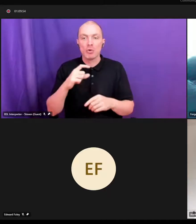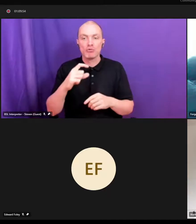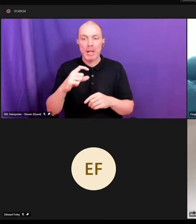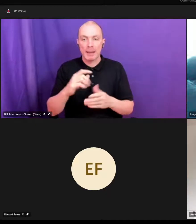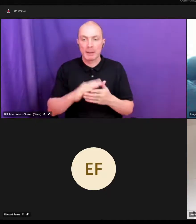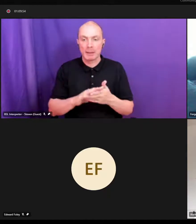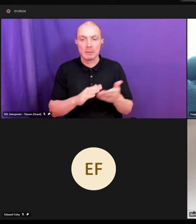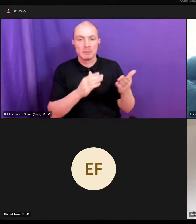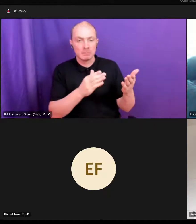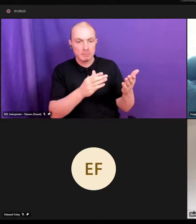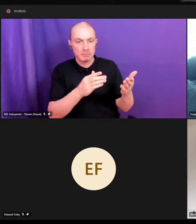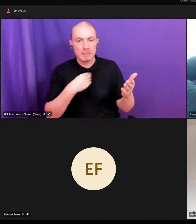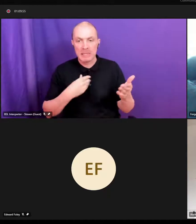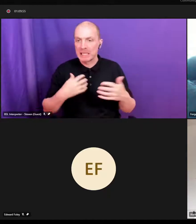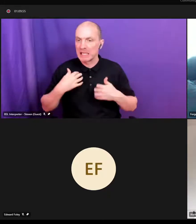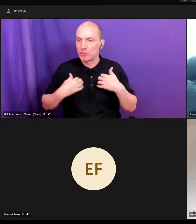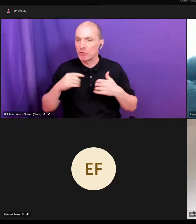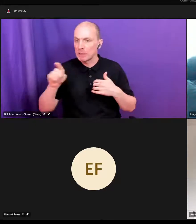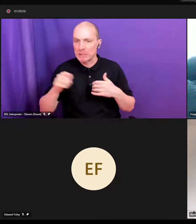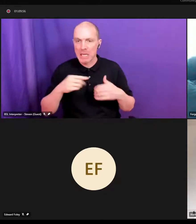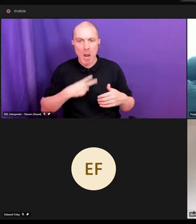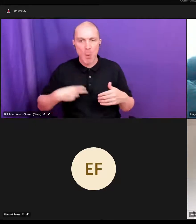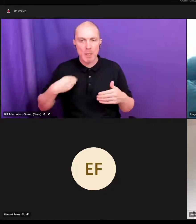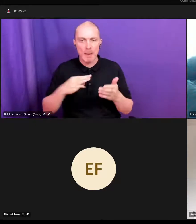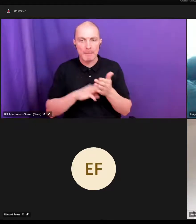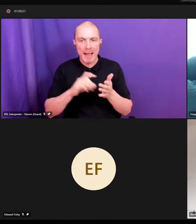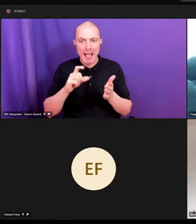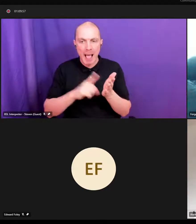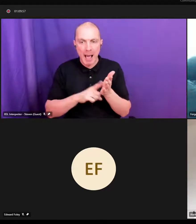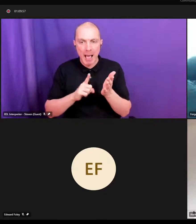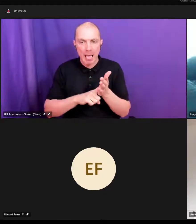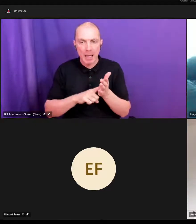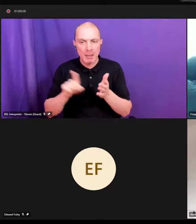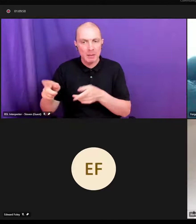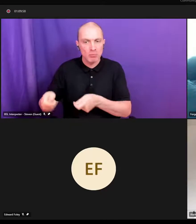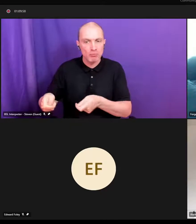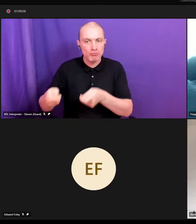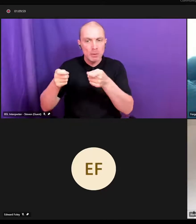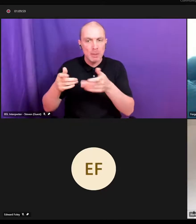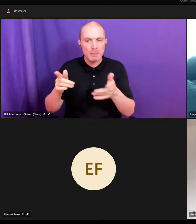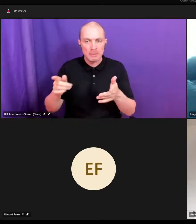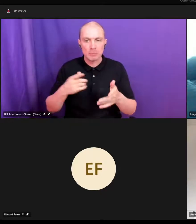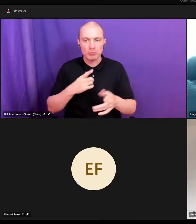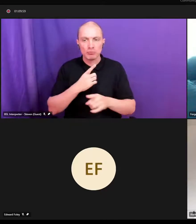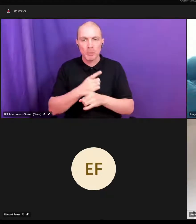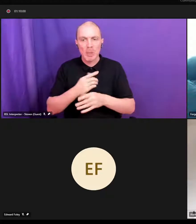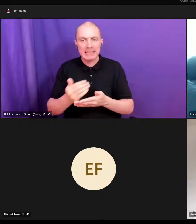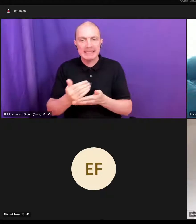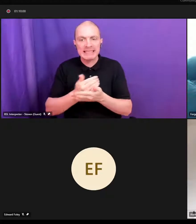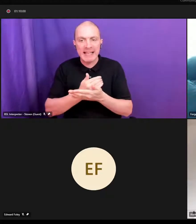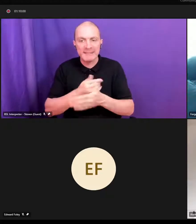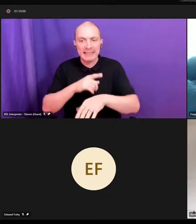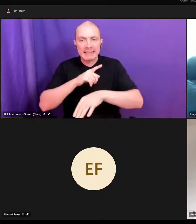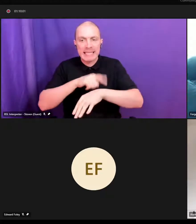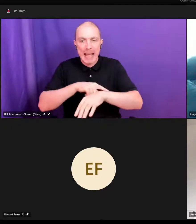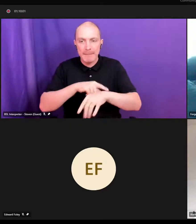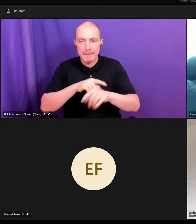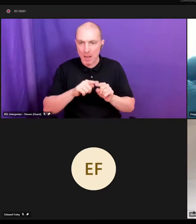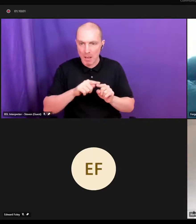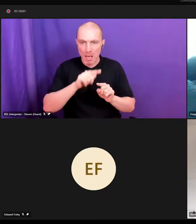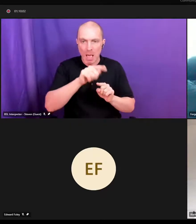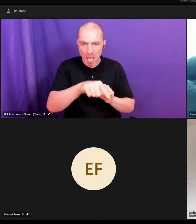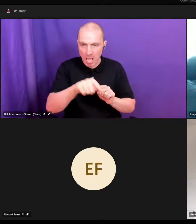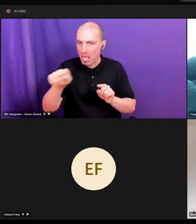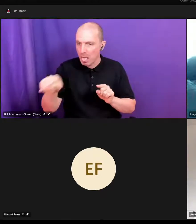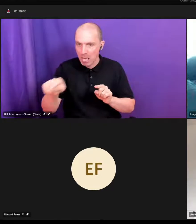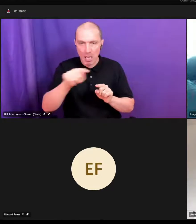Councillor McLaughlin's point he was making about the time that could be saved, etc. But one of the variables which we didn't discuss